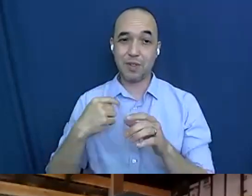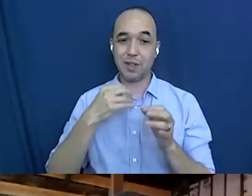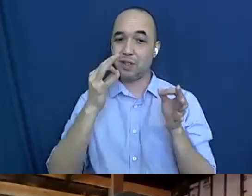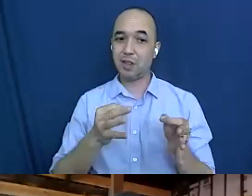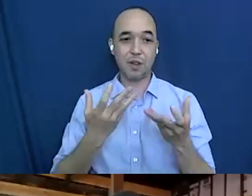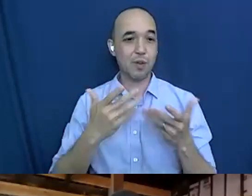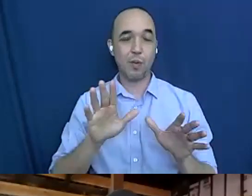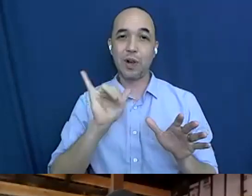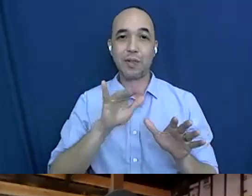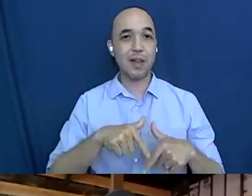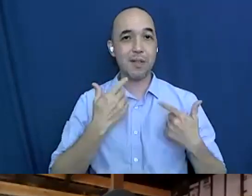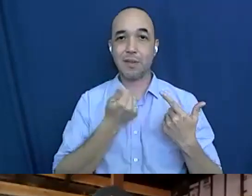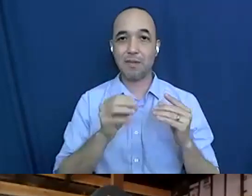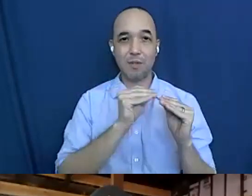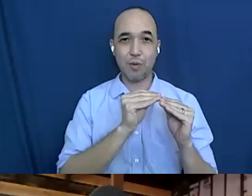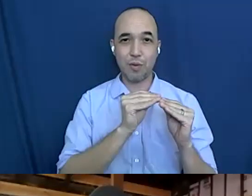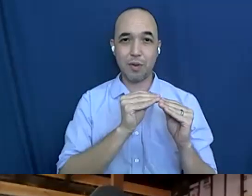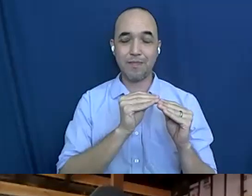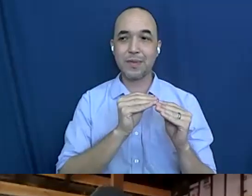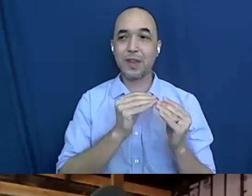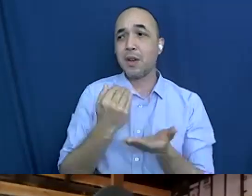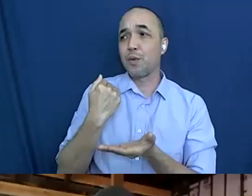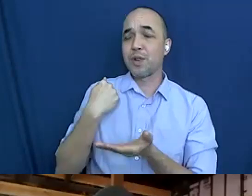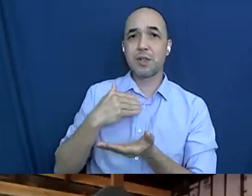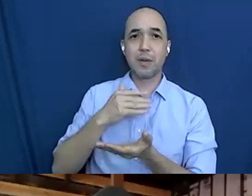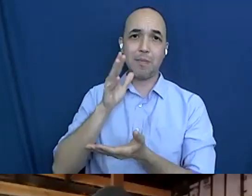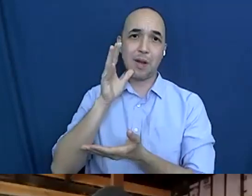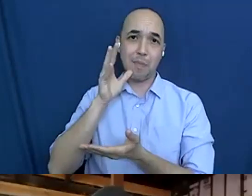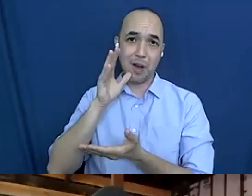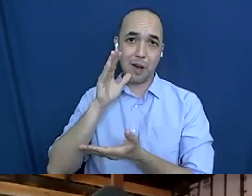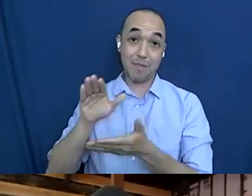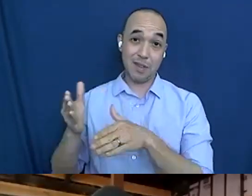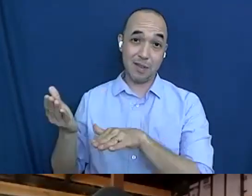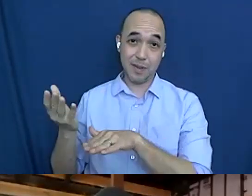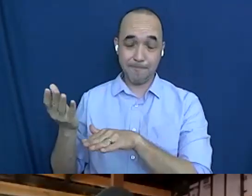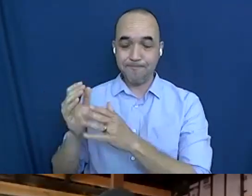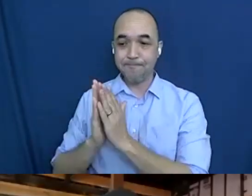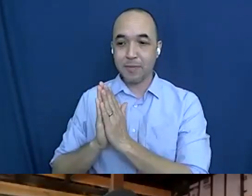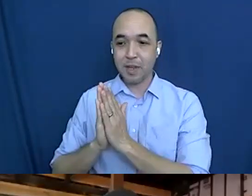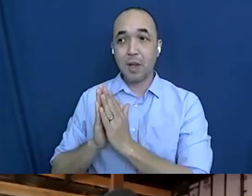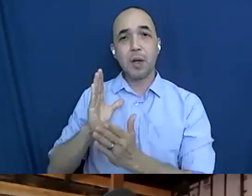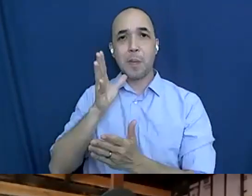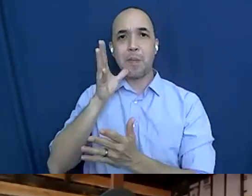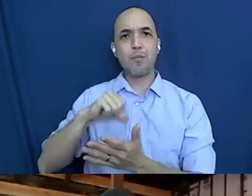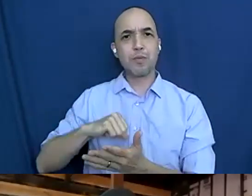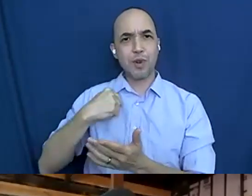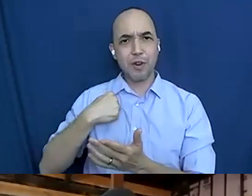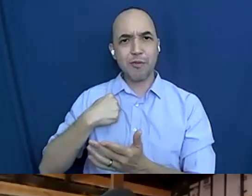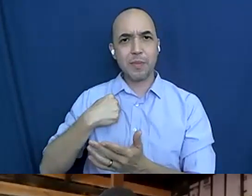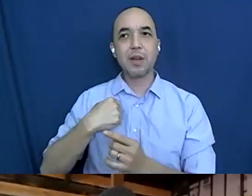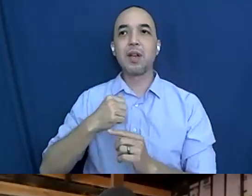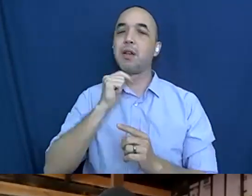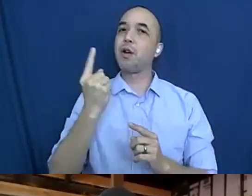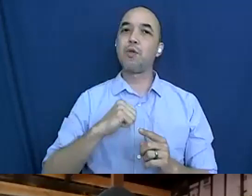my mom passed away a few years ago, she was always proud of me. She wasn't always proud of what I was doing. But I got to make her proud of what I was